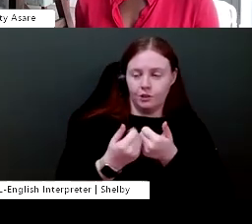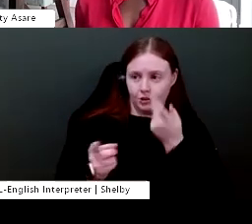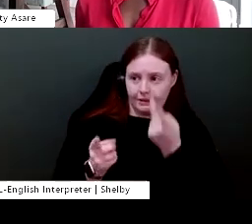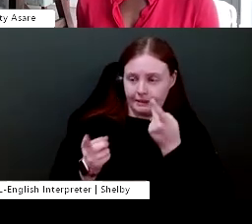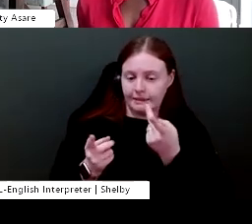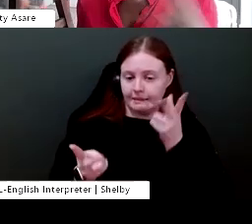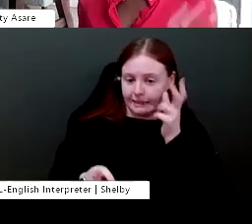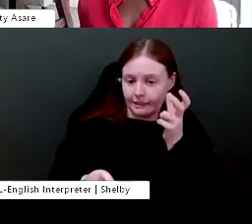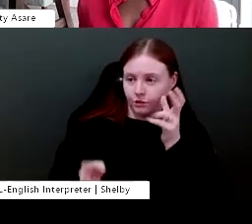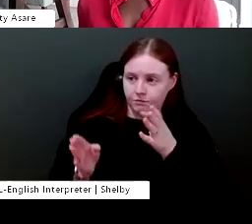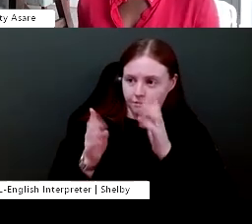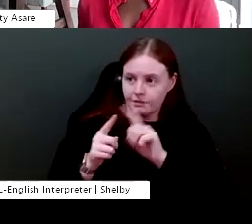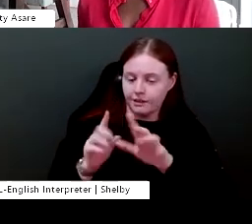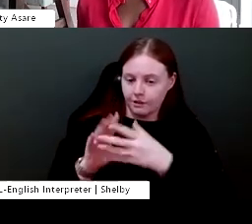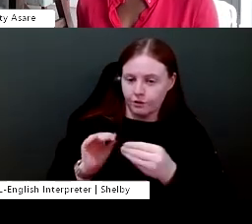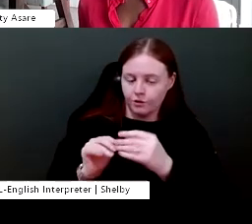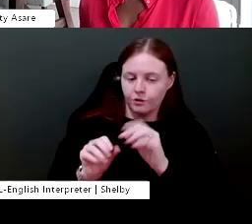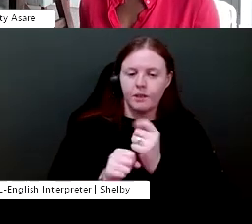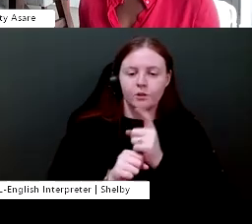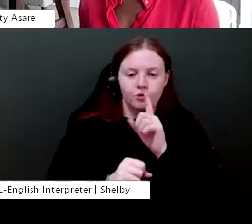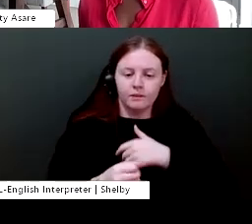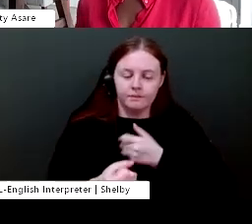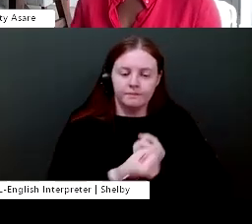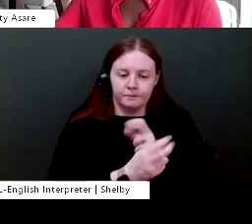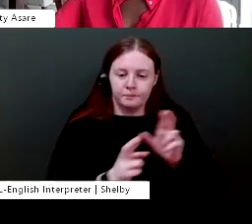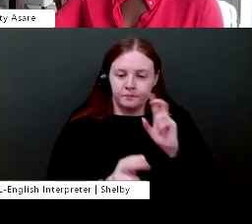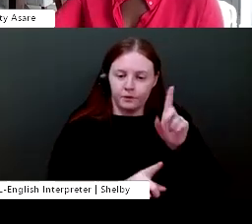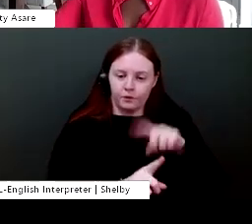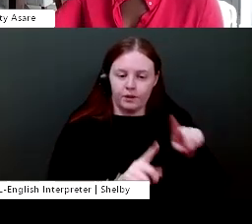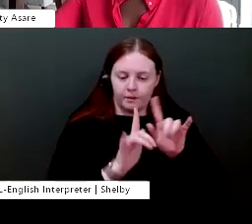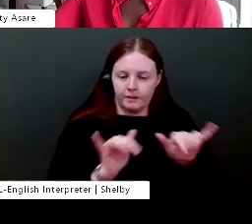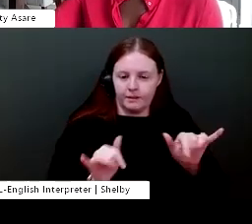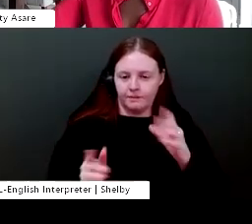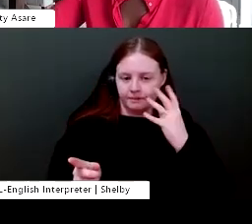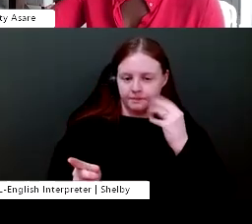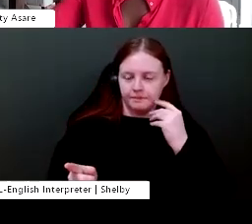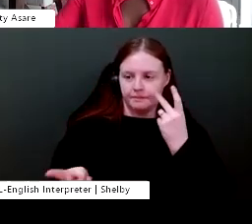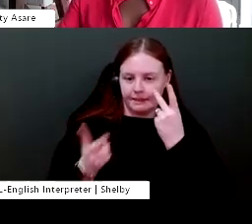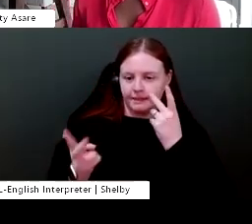place measures that can be supportive for an individual once they're there.